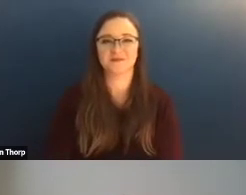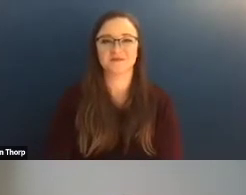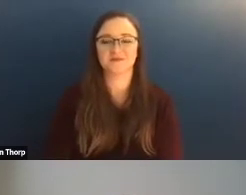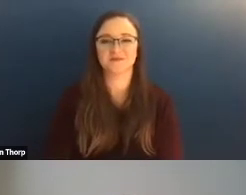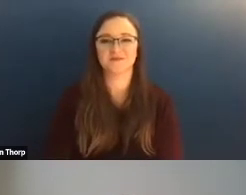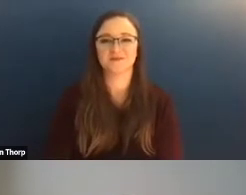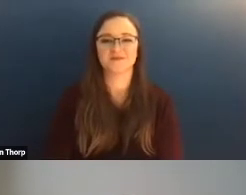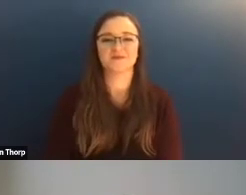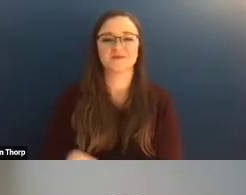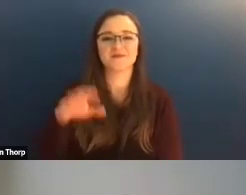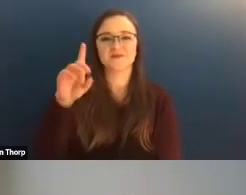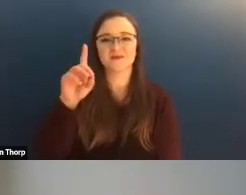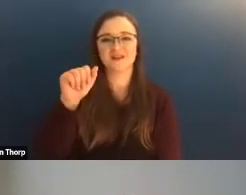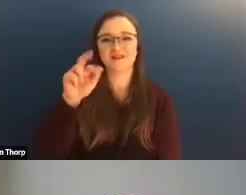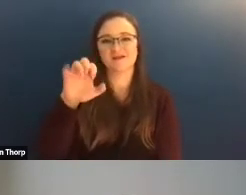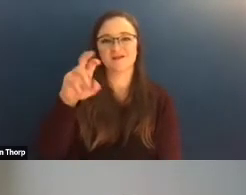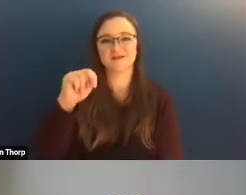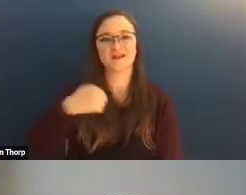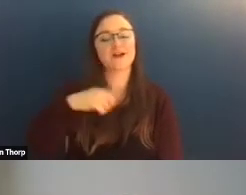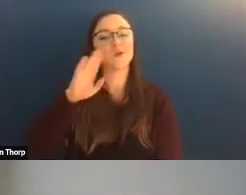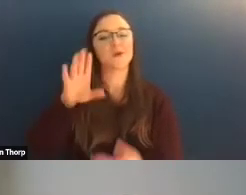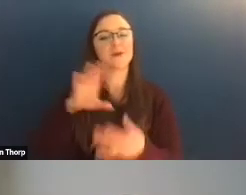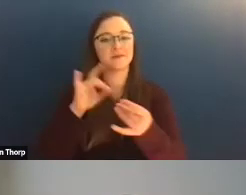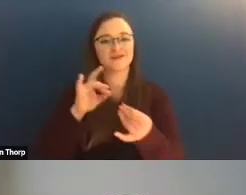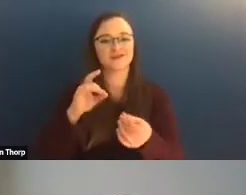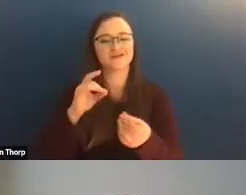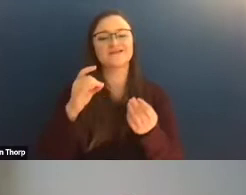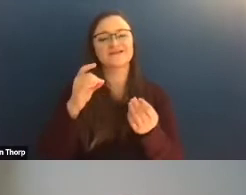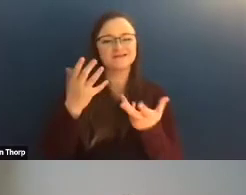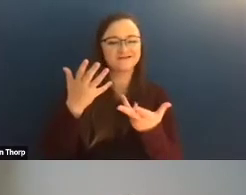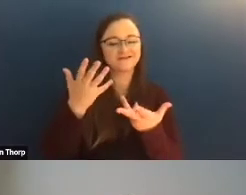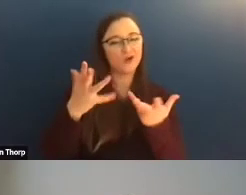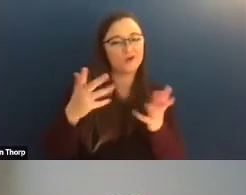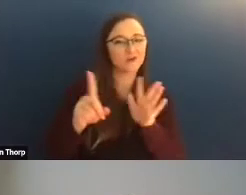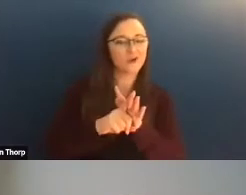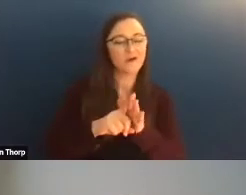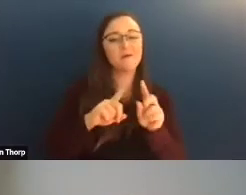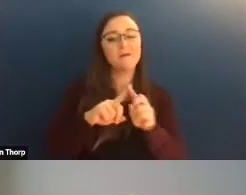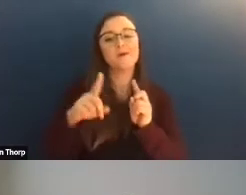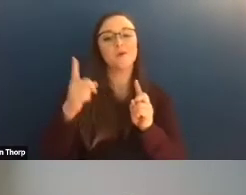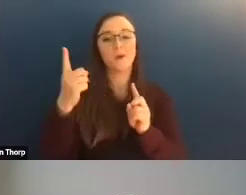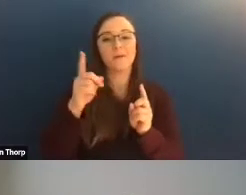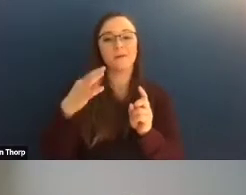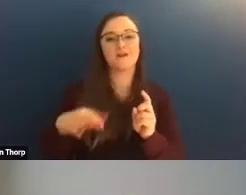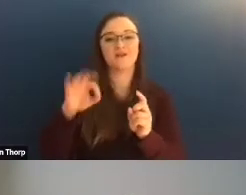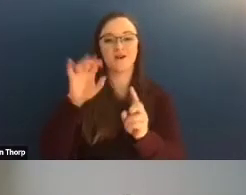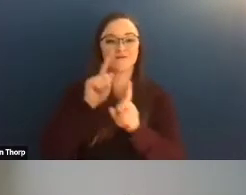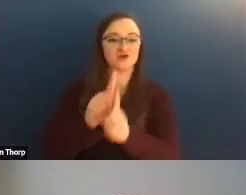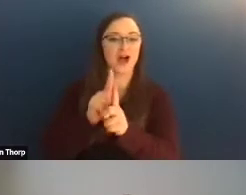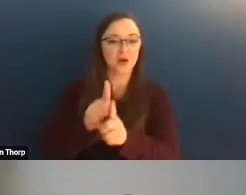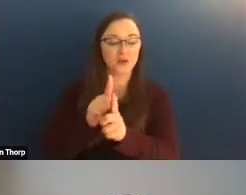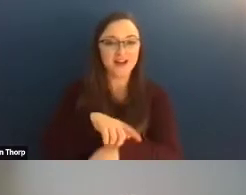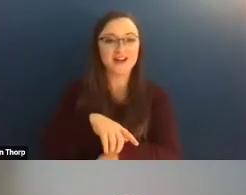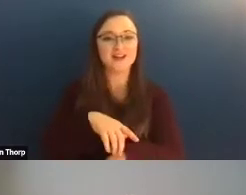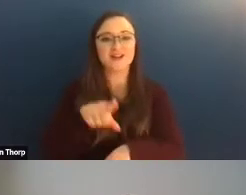I think one point I'll just mention, and it's kind of been brought up, but I think it's one of the benefits of shadowing is that